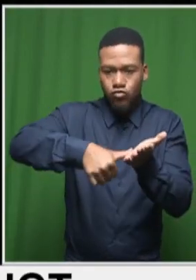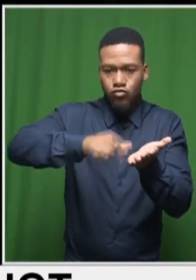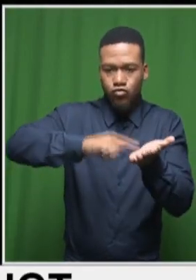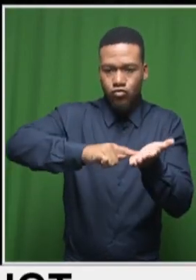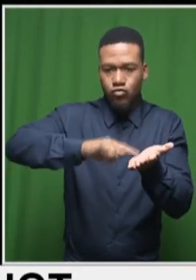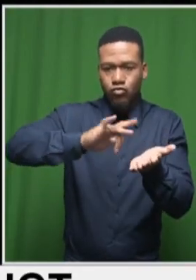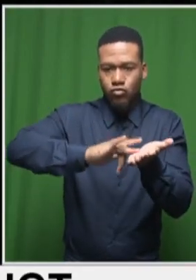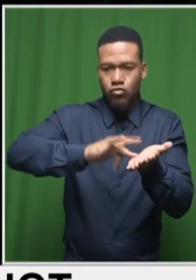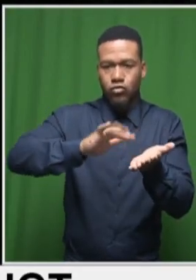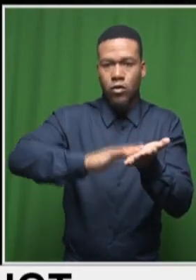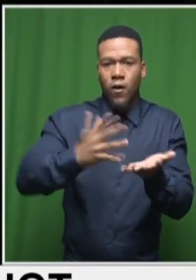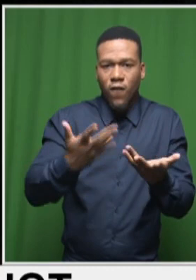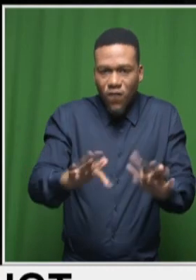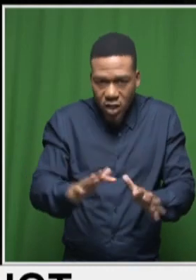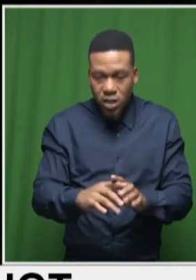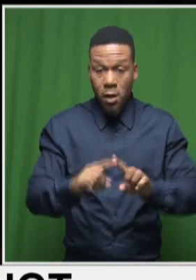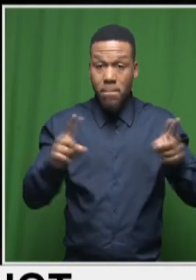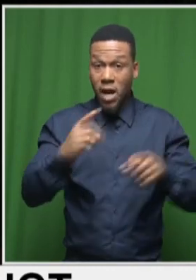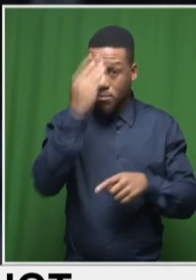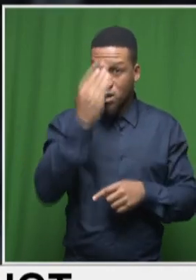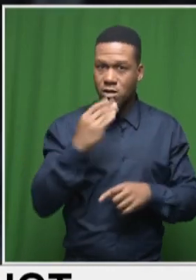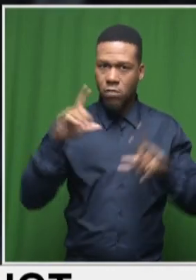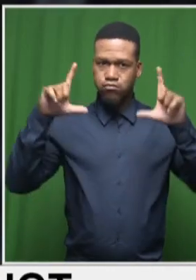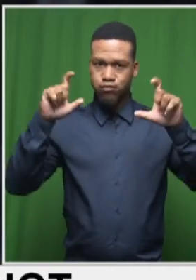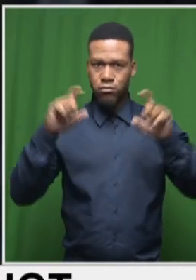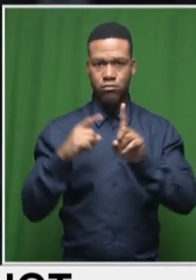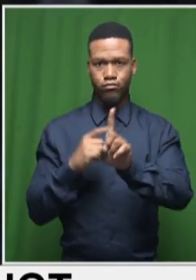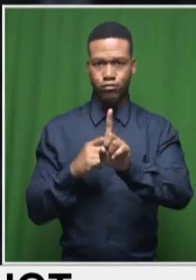photo was taken, according to a Twitter post by a New York